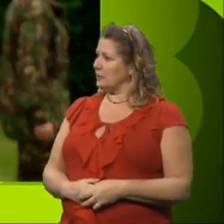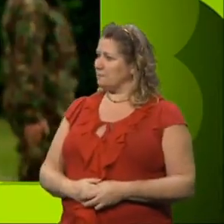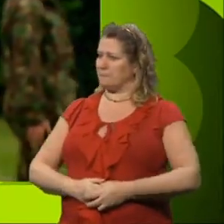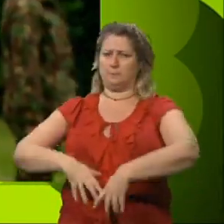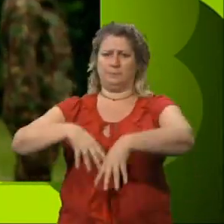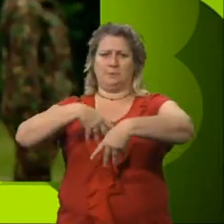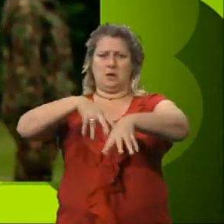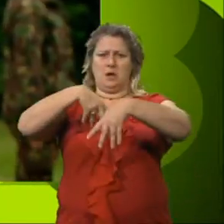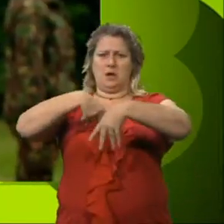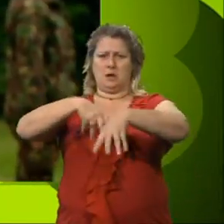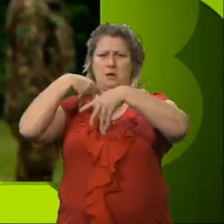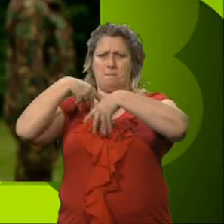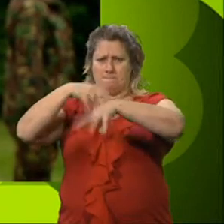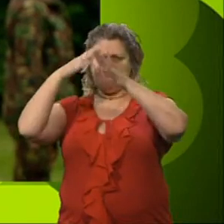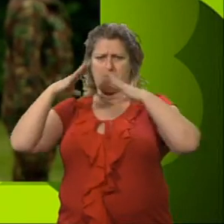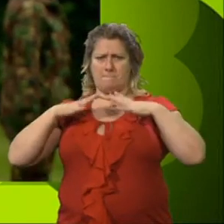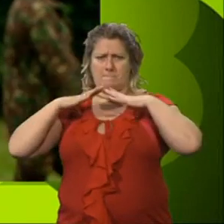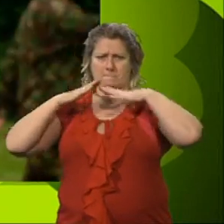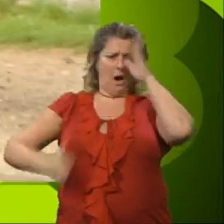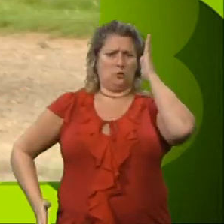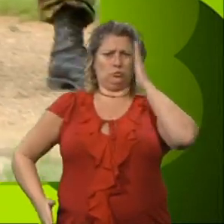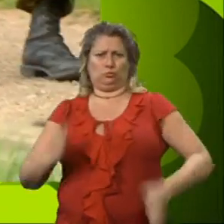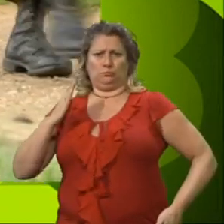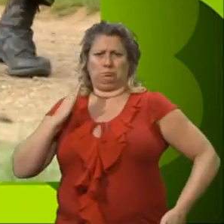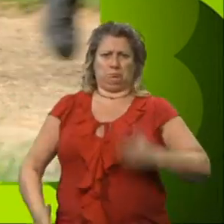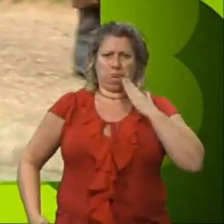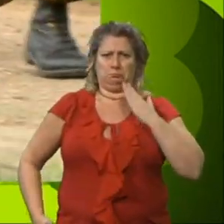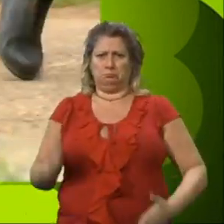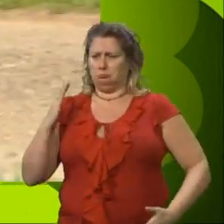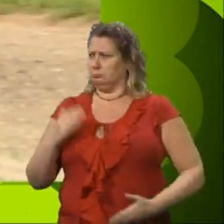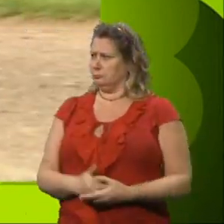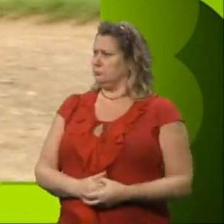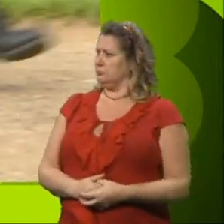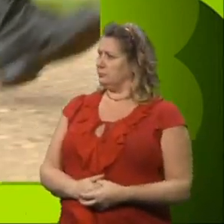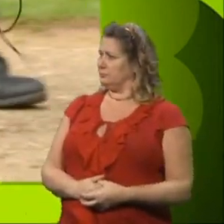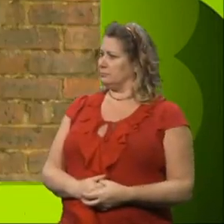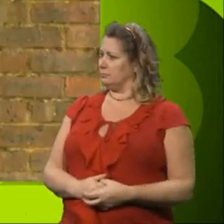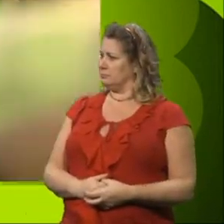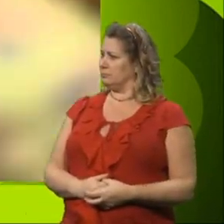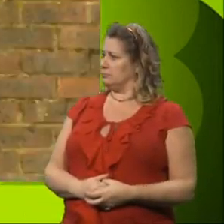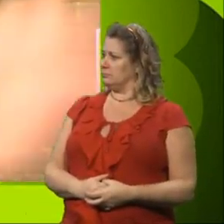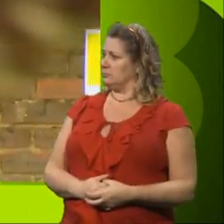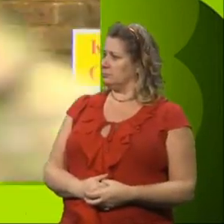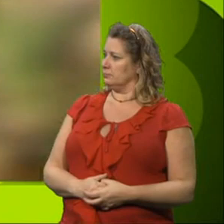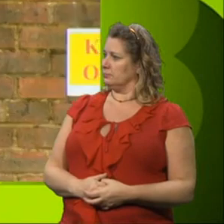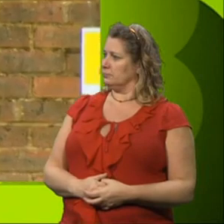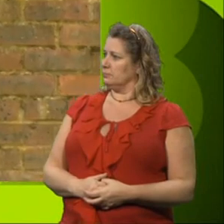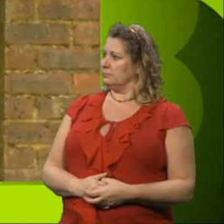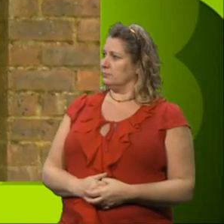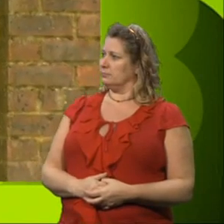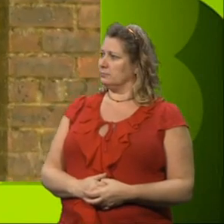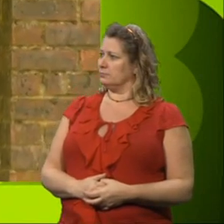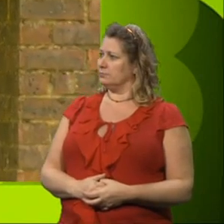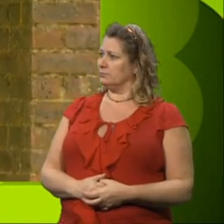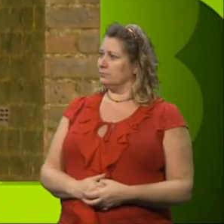Hard! Hard! Hut! Hut! Hut! Hut! Hut!